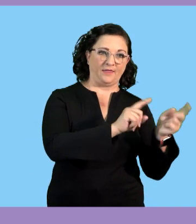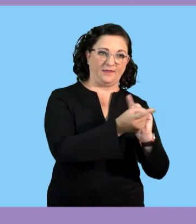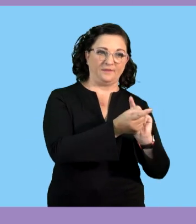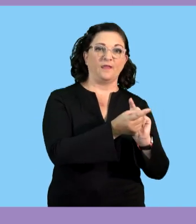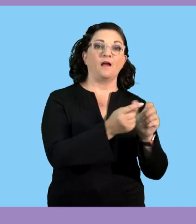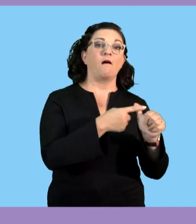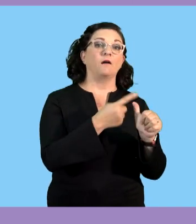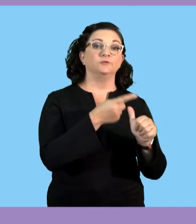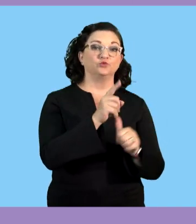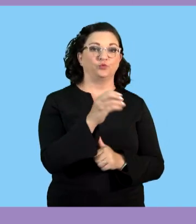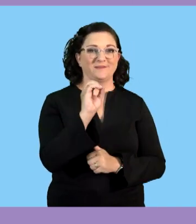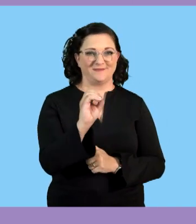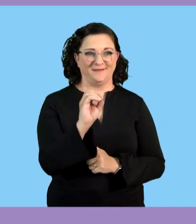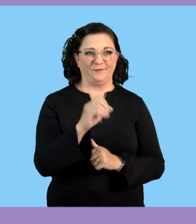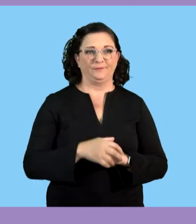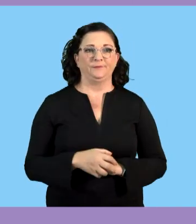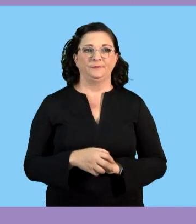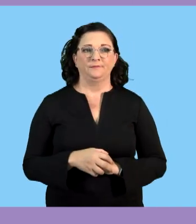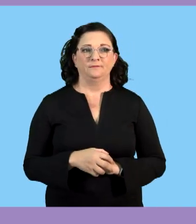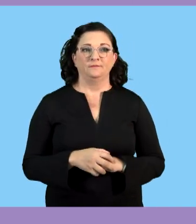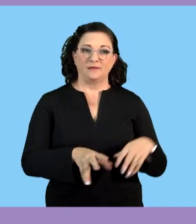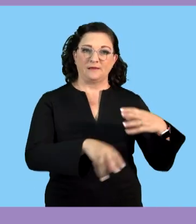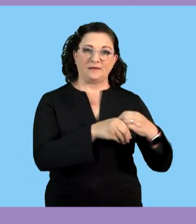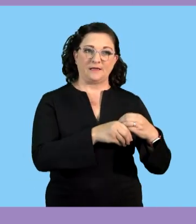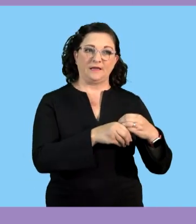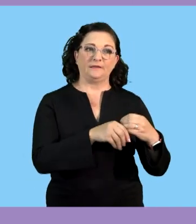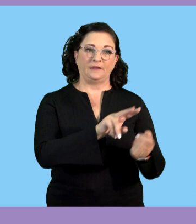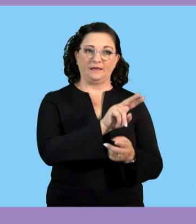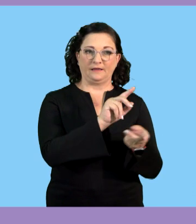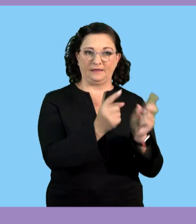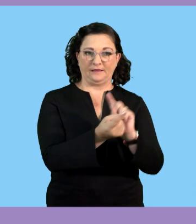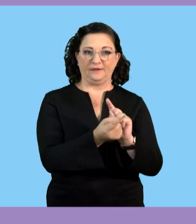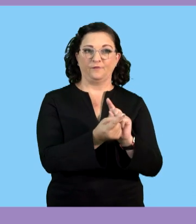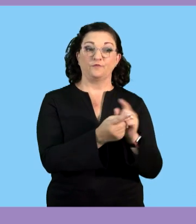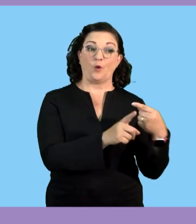to get 0. For example, the additive inverse of a positive 3 is